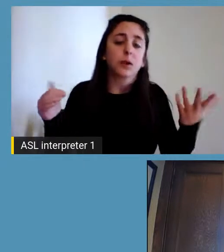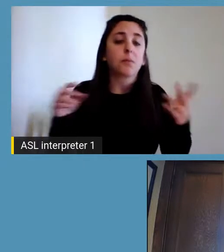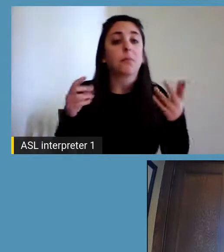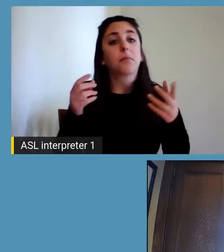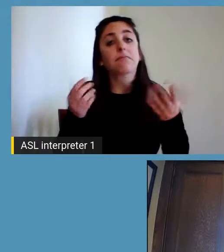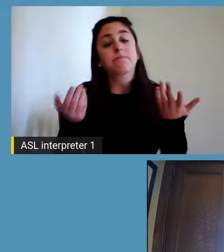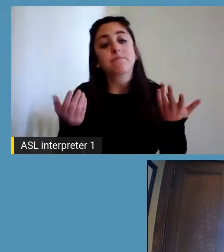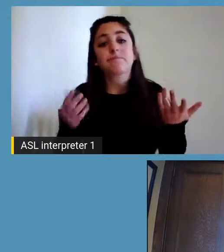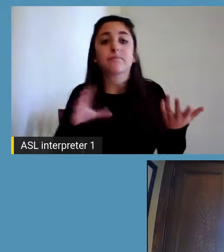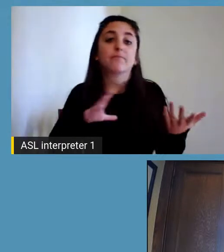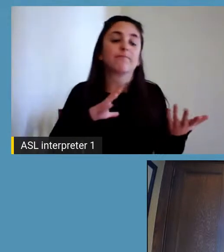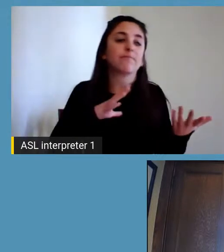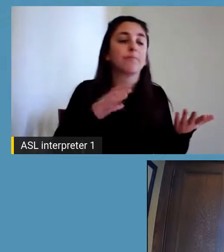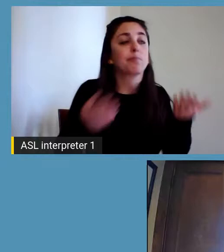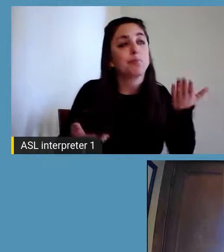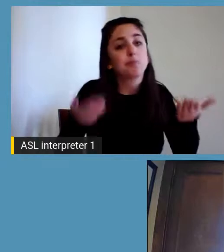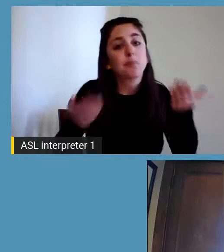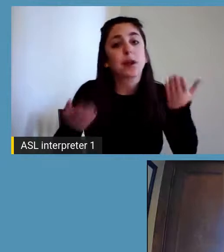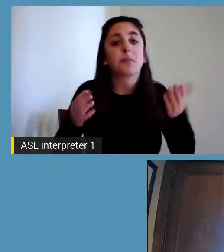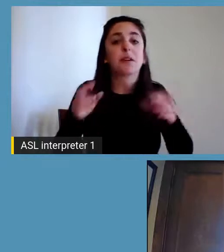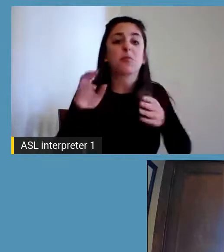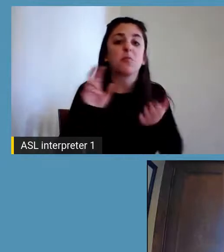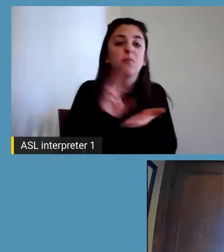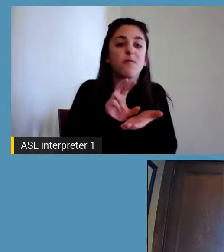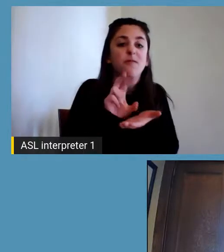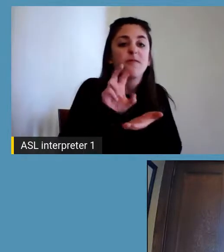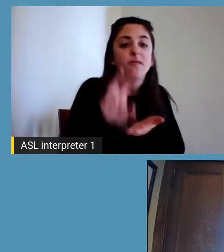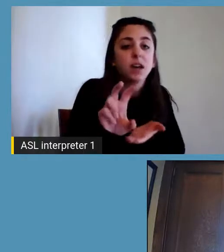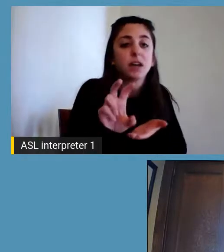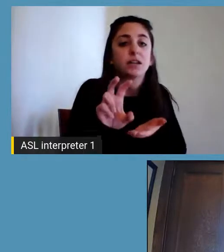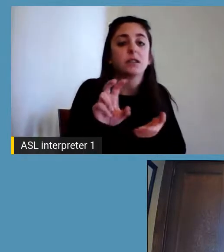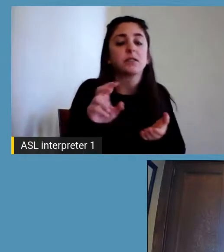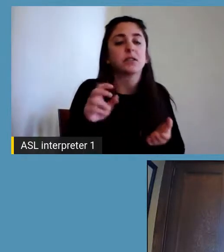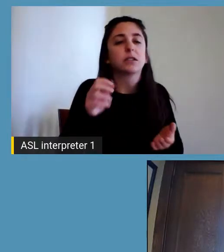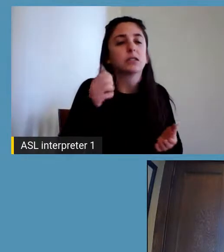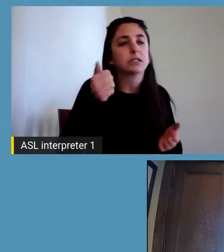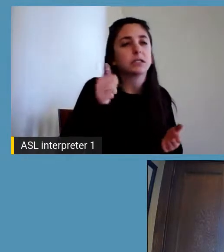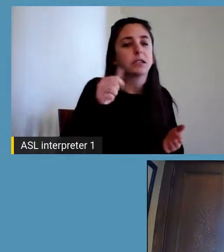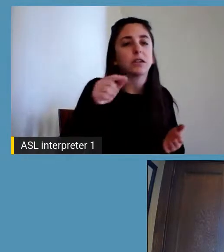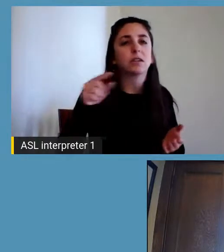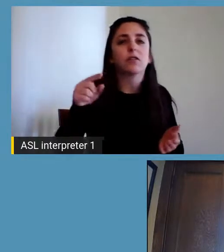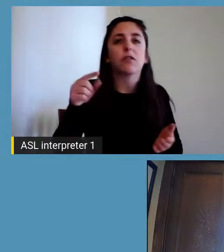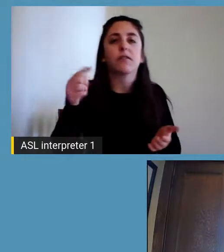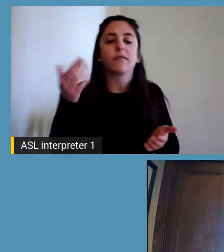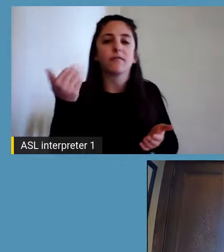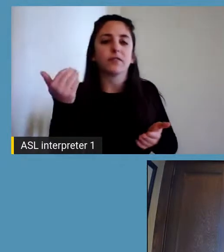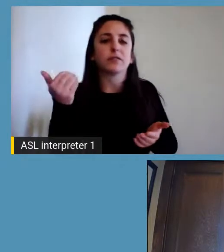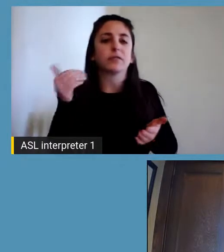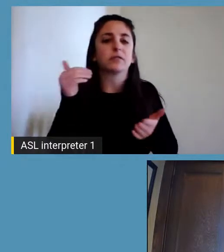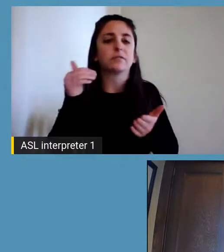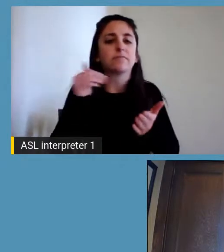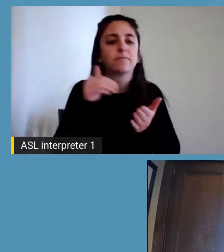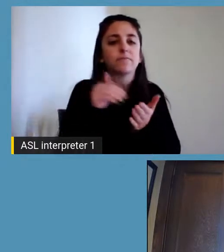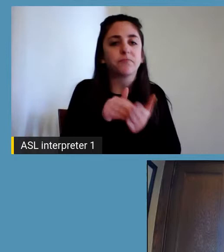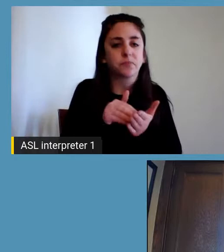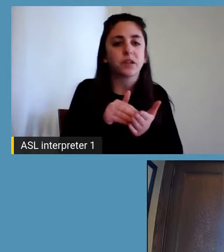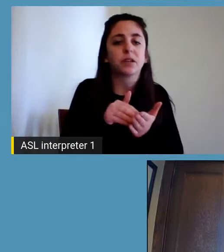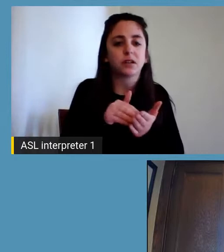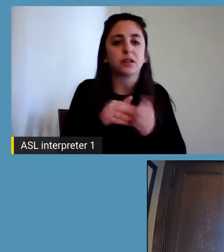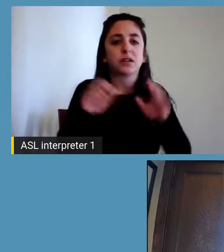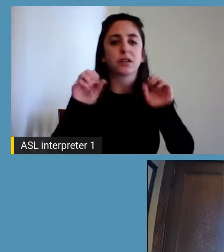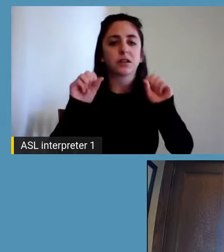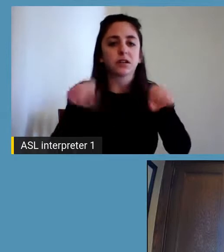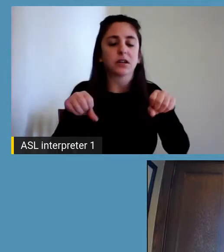an investment of the 10 to 15,000 now, and you can start scanning everything with